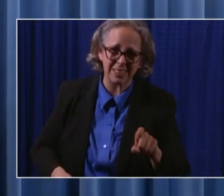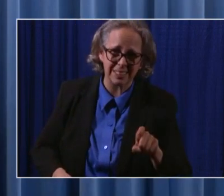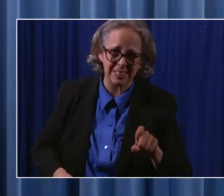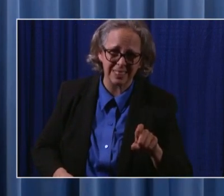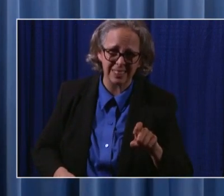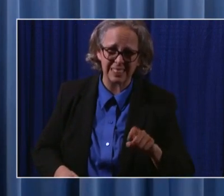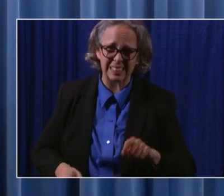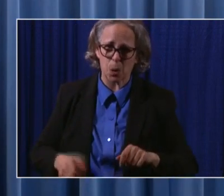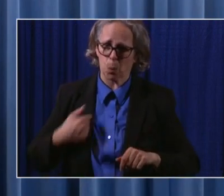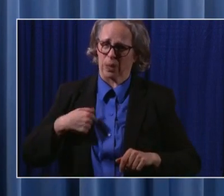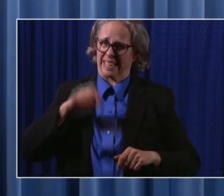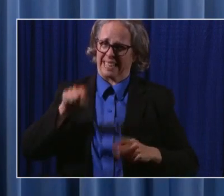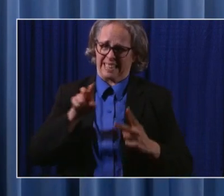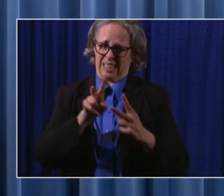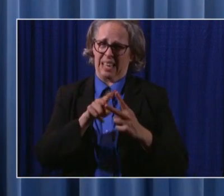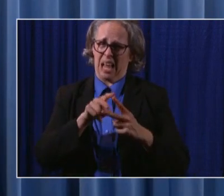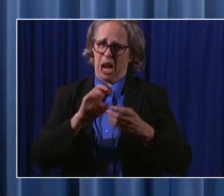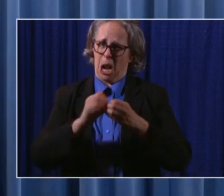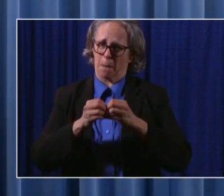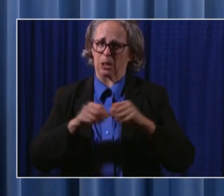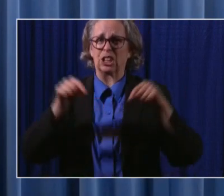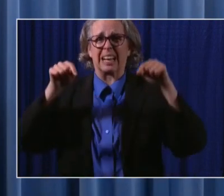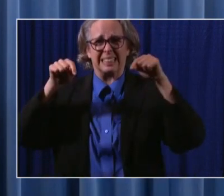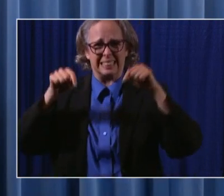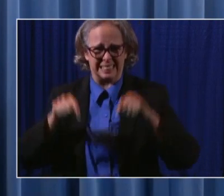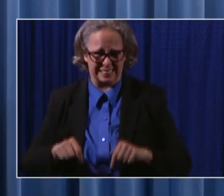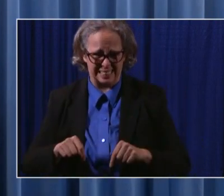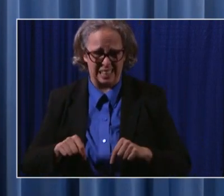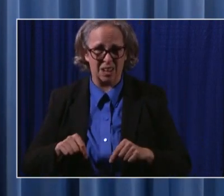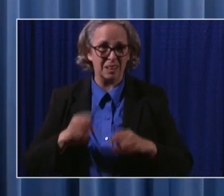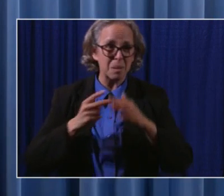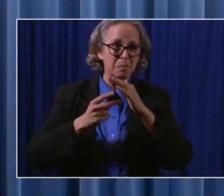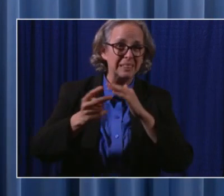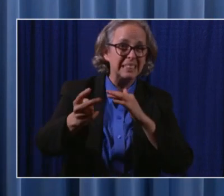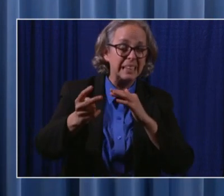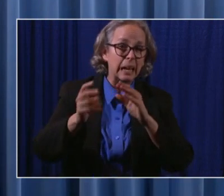need to do. You know, we can do this, but